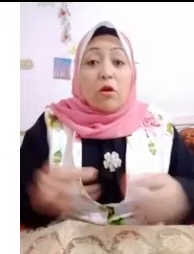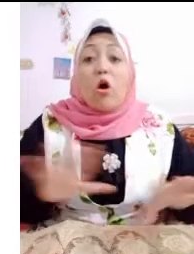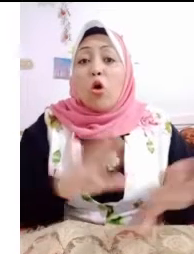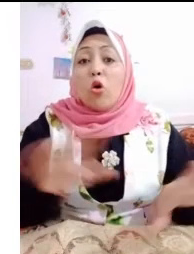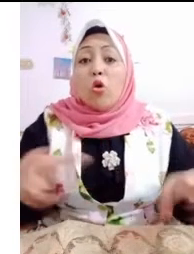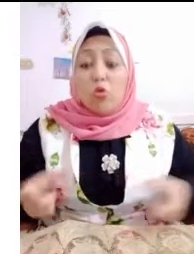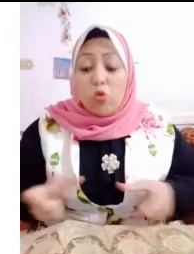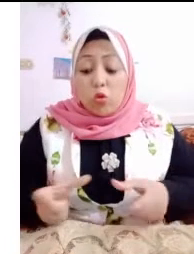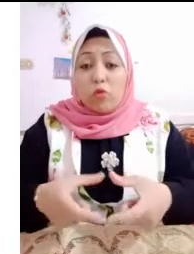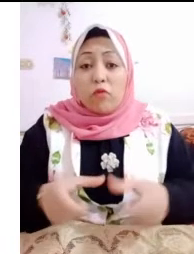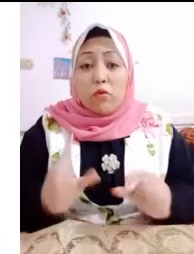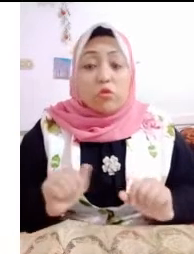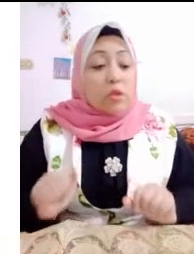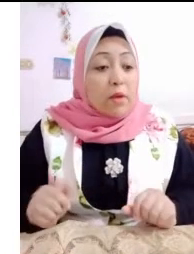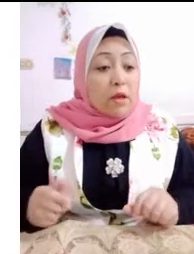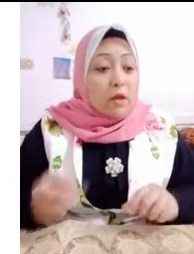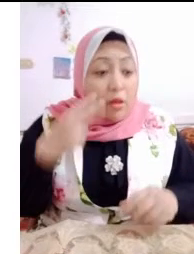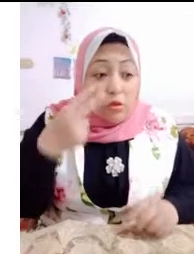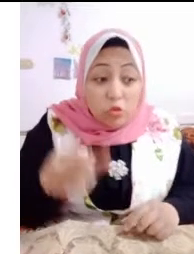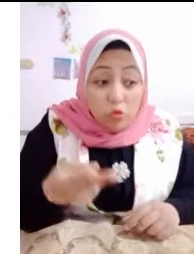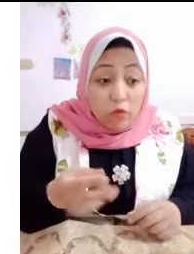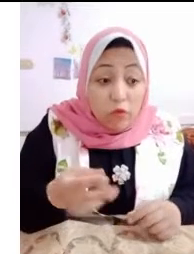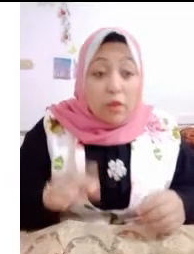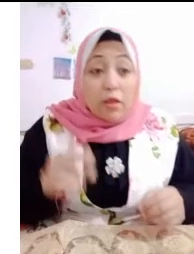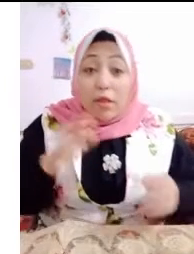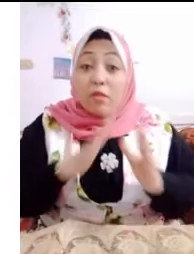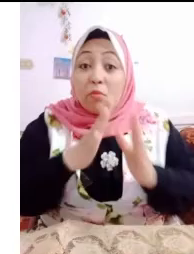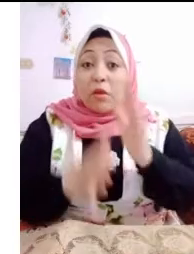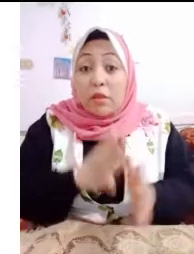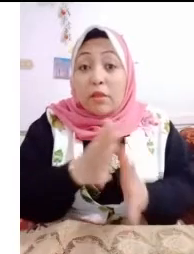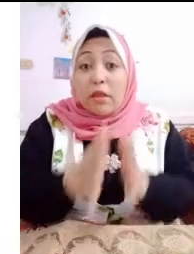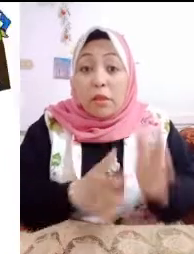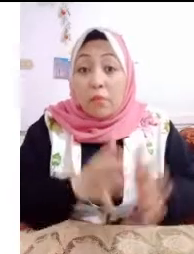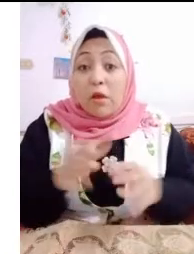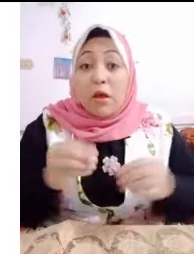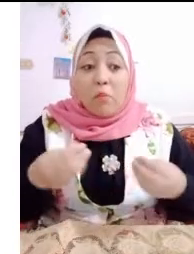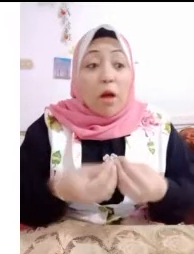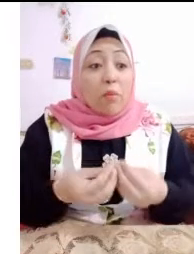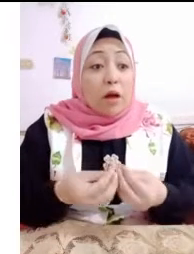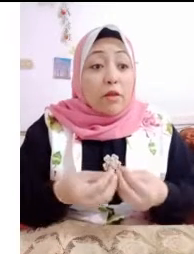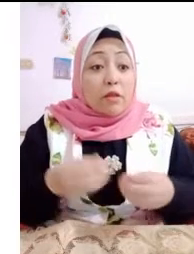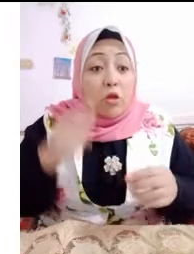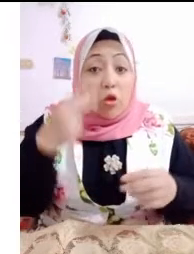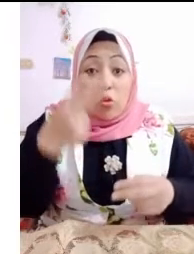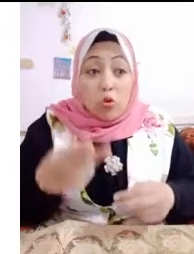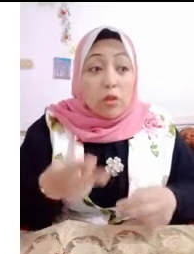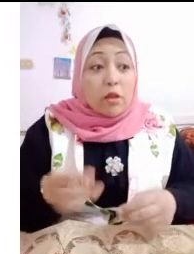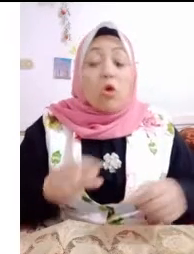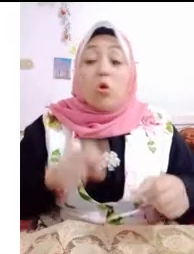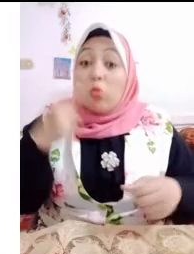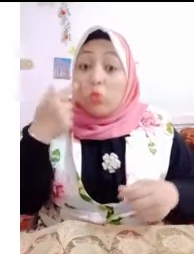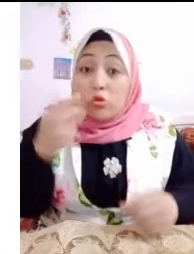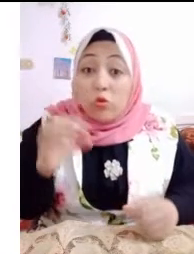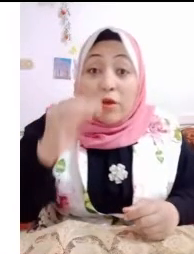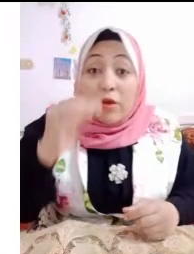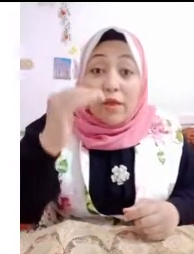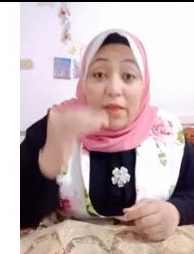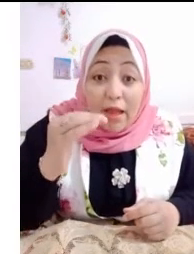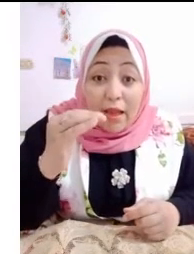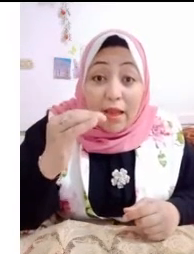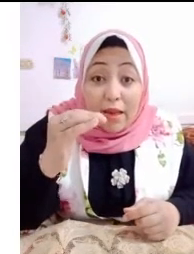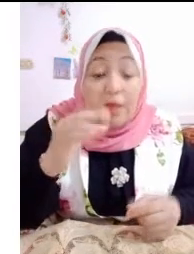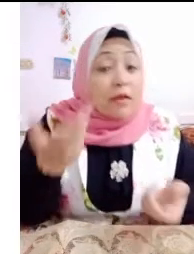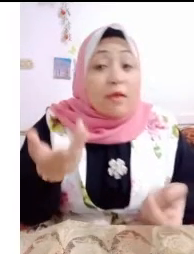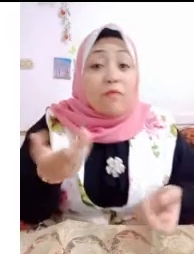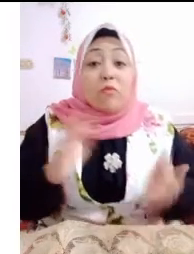garbage disposal? How could you get your community involved in tackling this issue? Find out more and get involved.